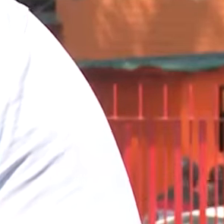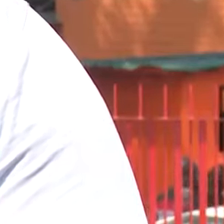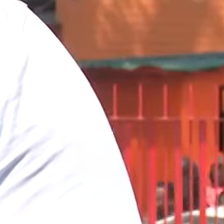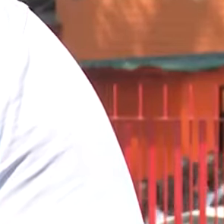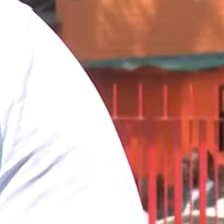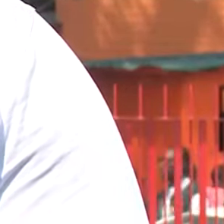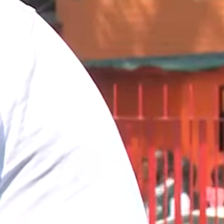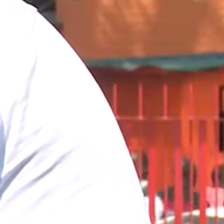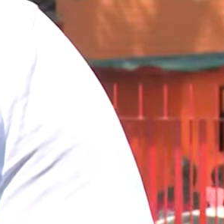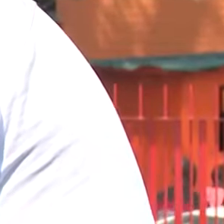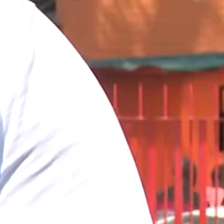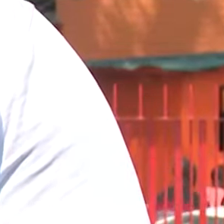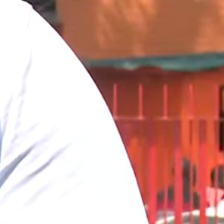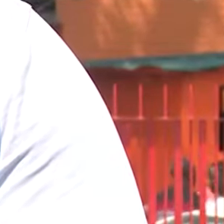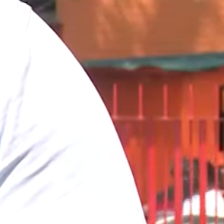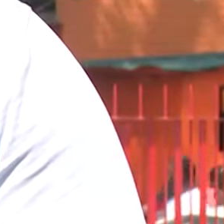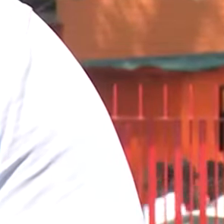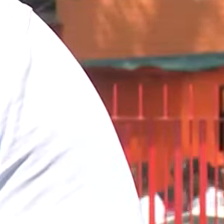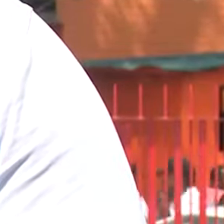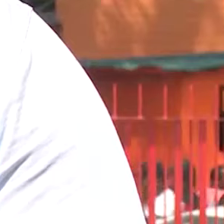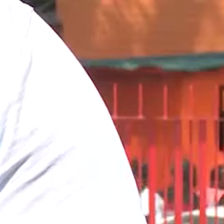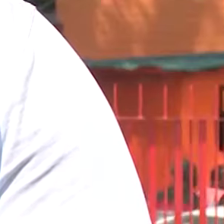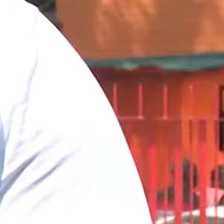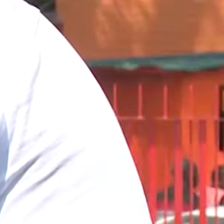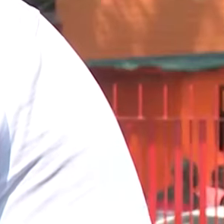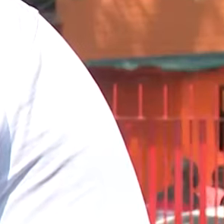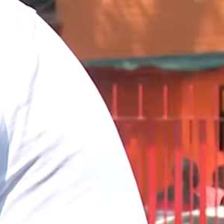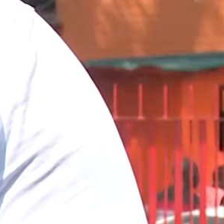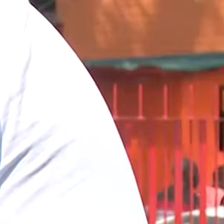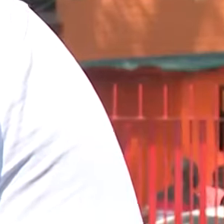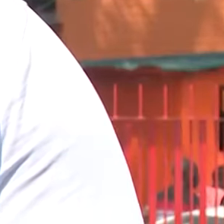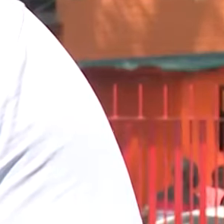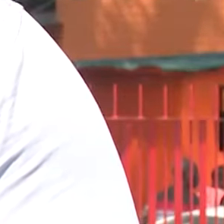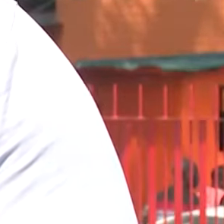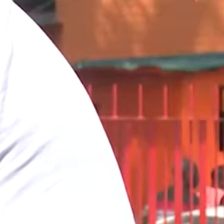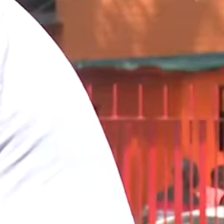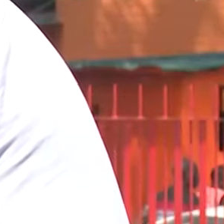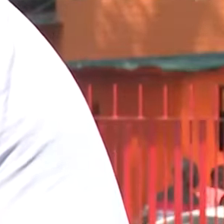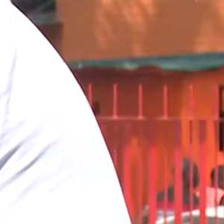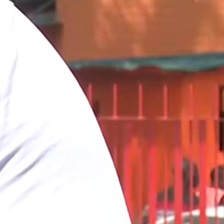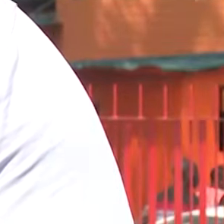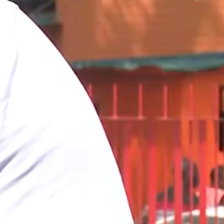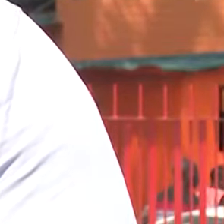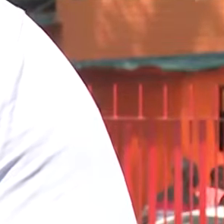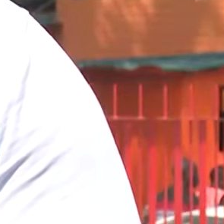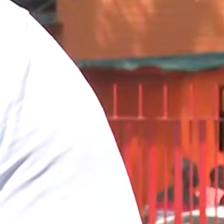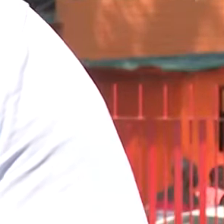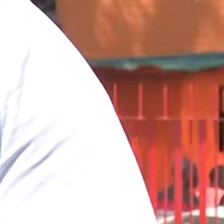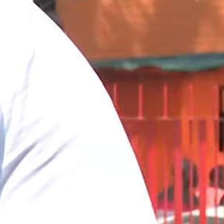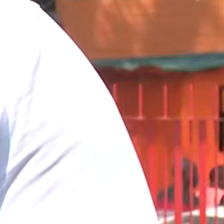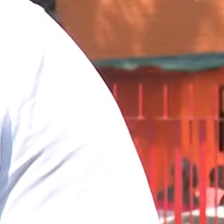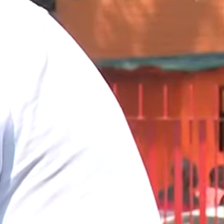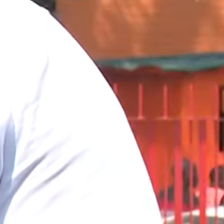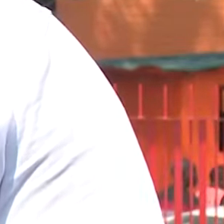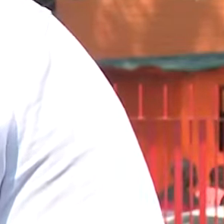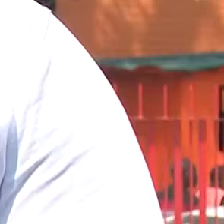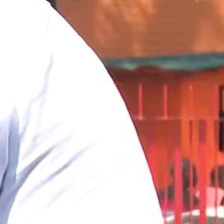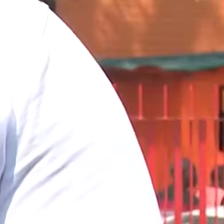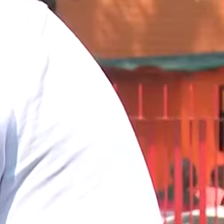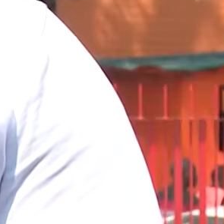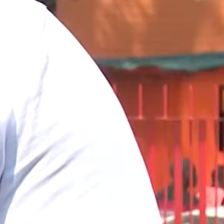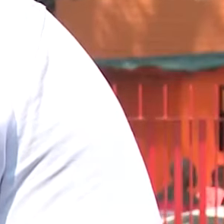recipients exhibiting here, and they'll be coming to showcase their story. So we encourage the general public to come through, visit the CEC